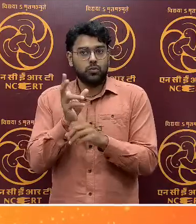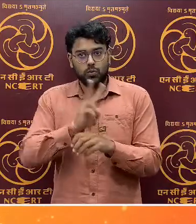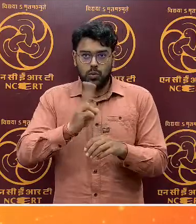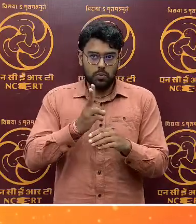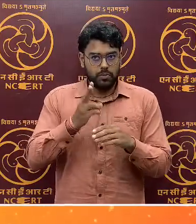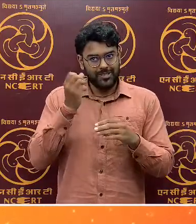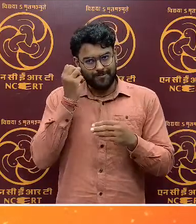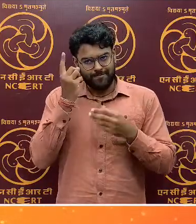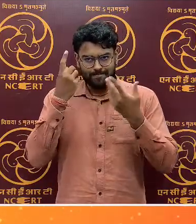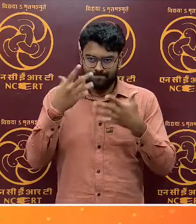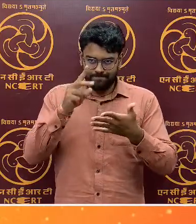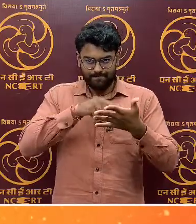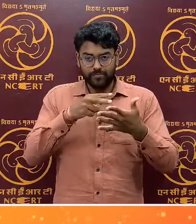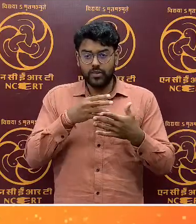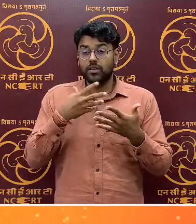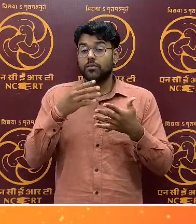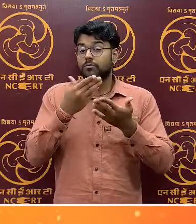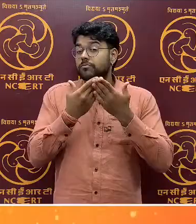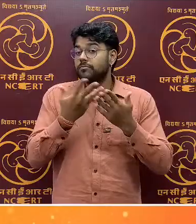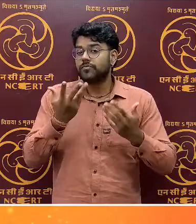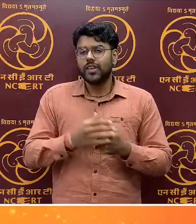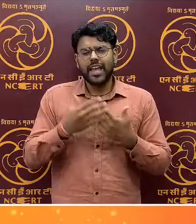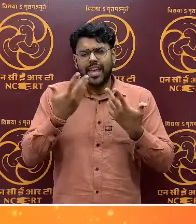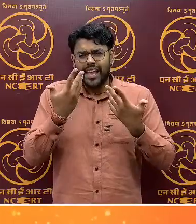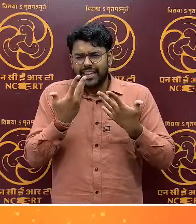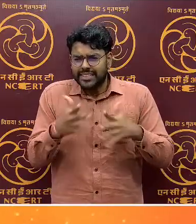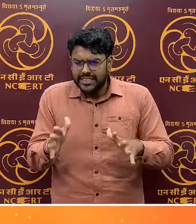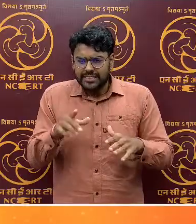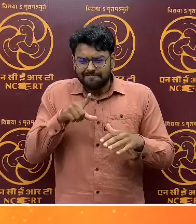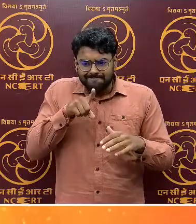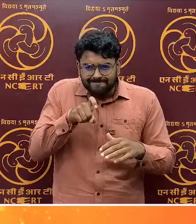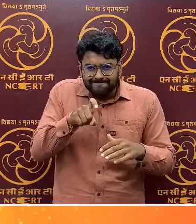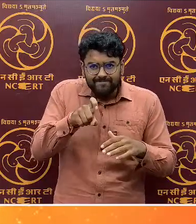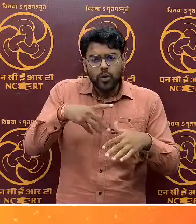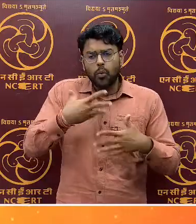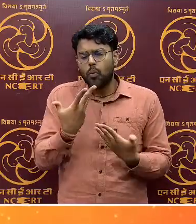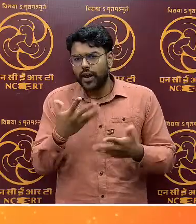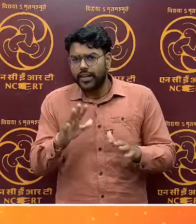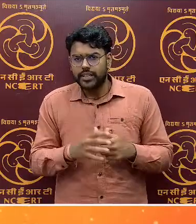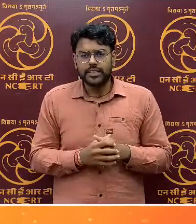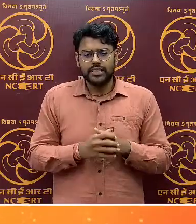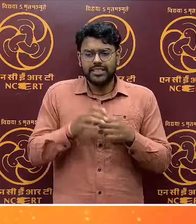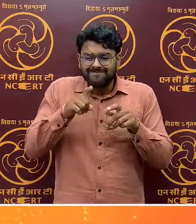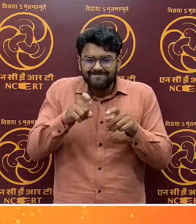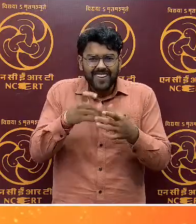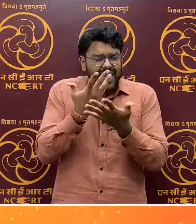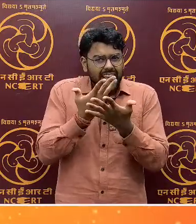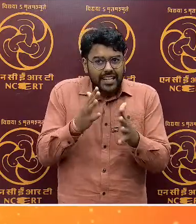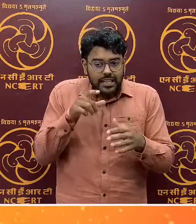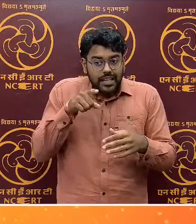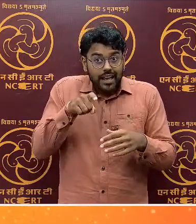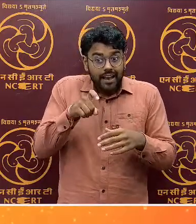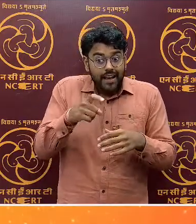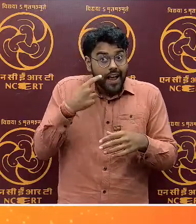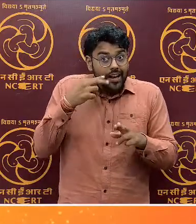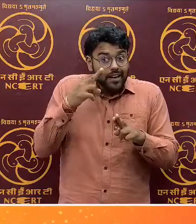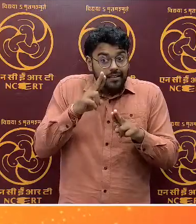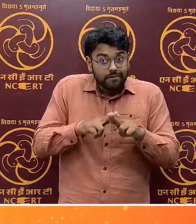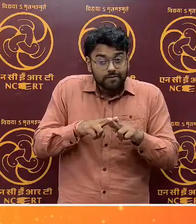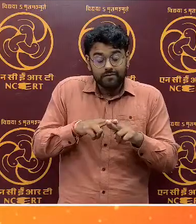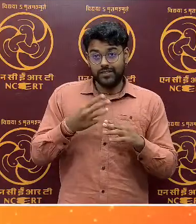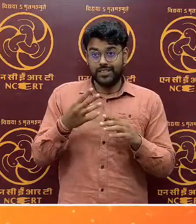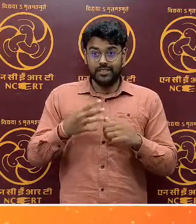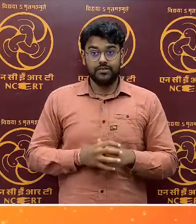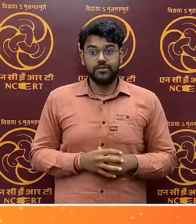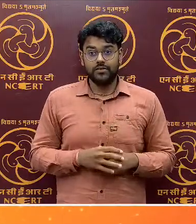study that if any organisms or say any of the creatures which are there, if it is showing all